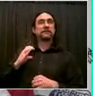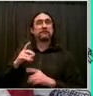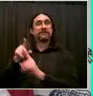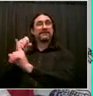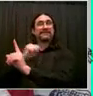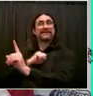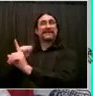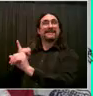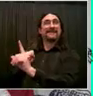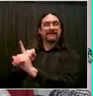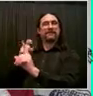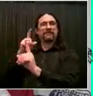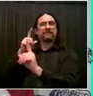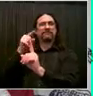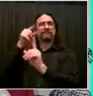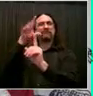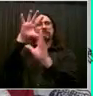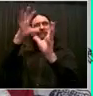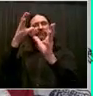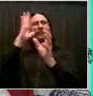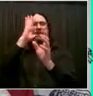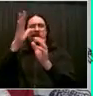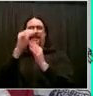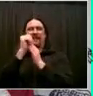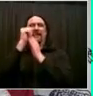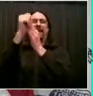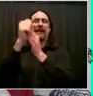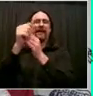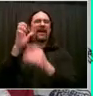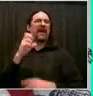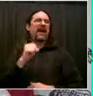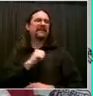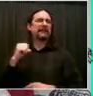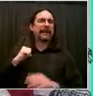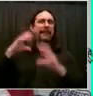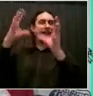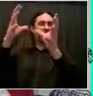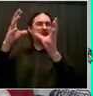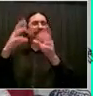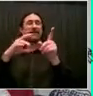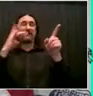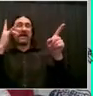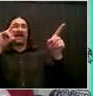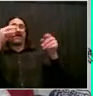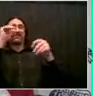I have a lot of faith in Speaker Hasty and Majority Leader Stewart Cousins to get the job done.